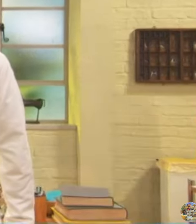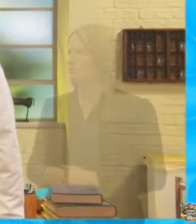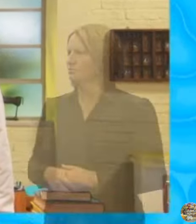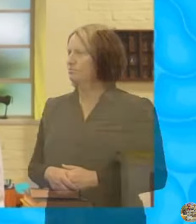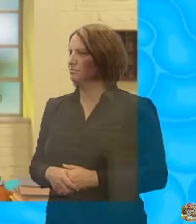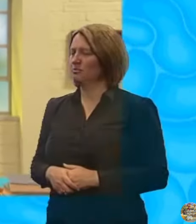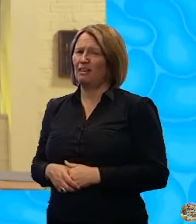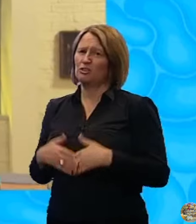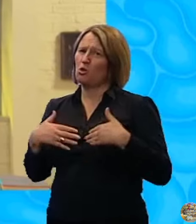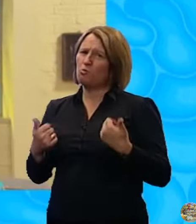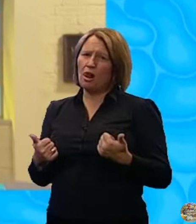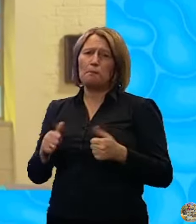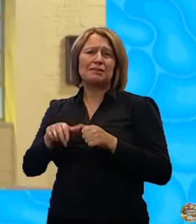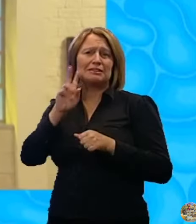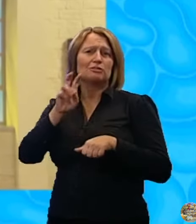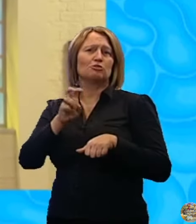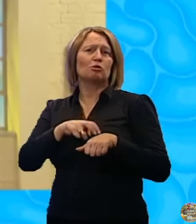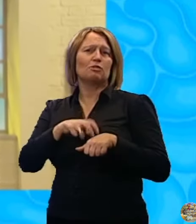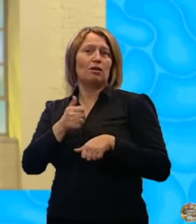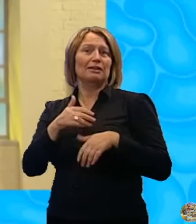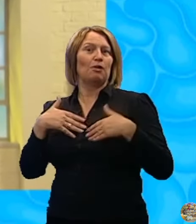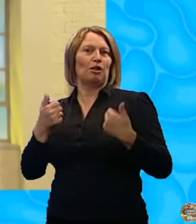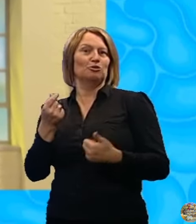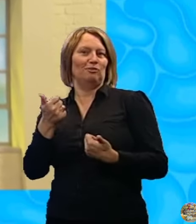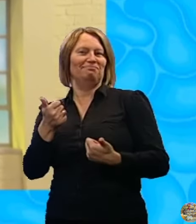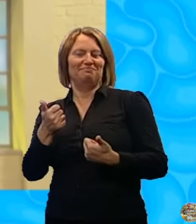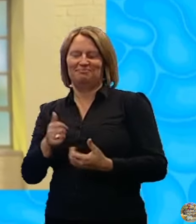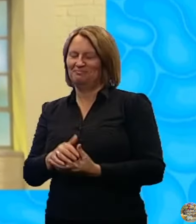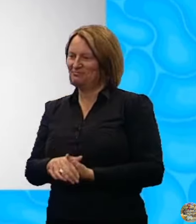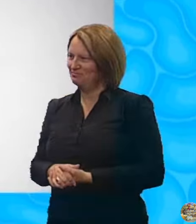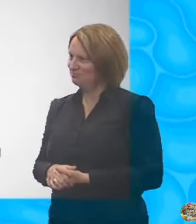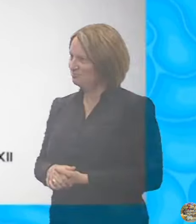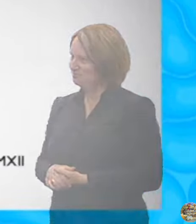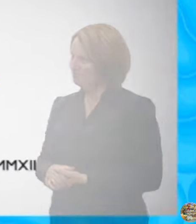If you're not feeling well, it's always best to go and see your own doctor and get well soon.